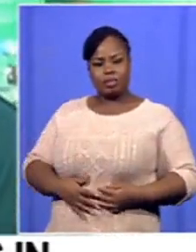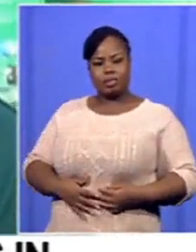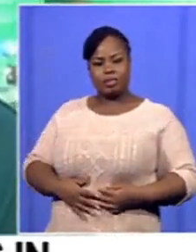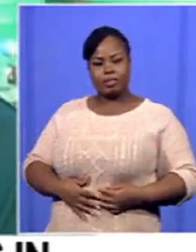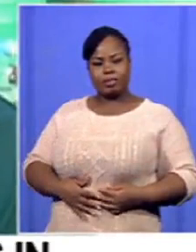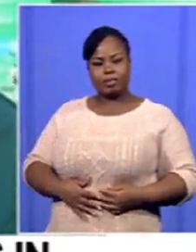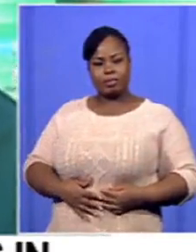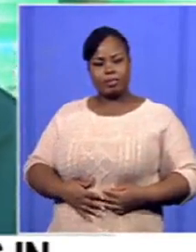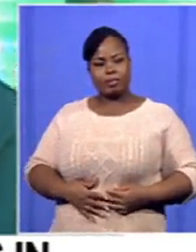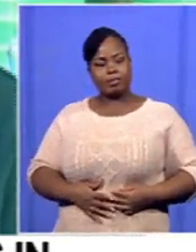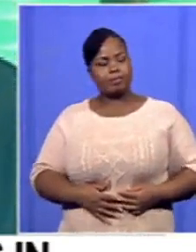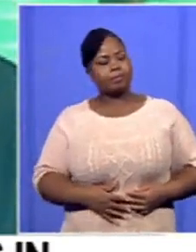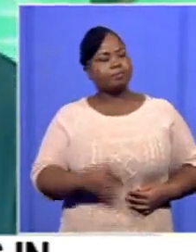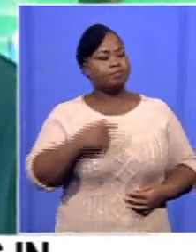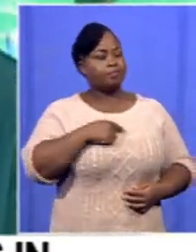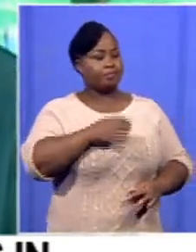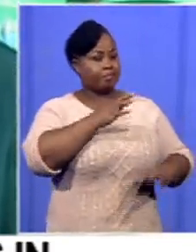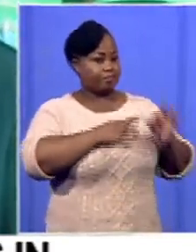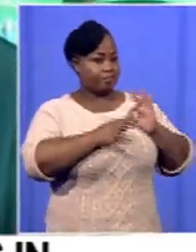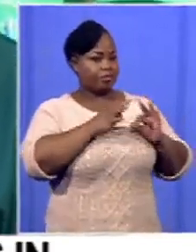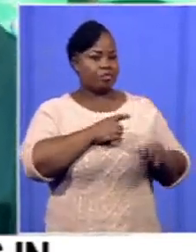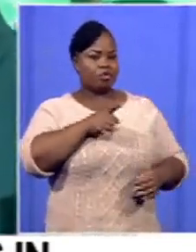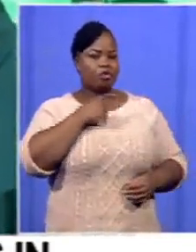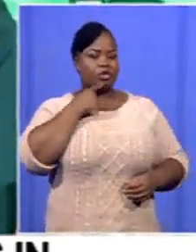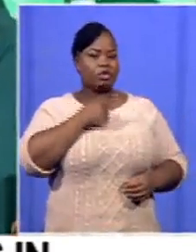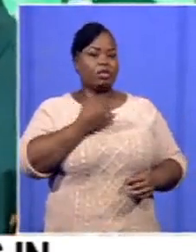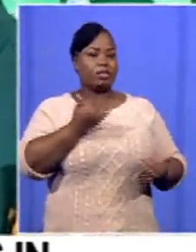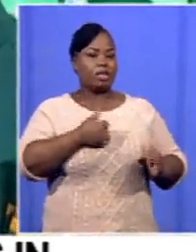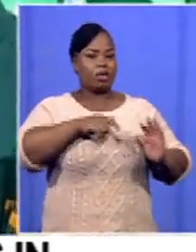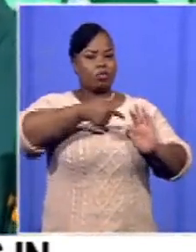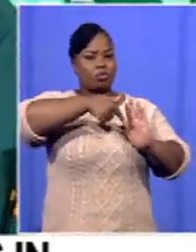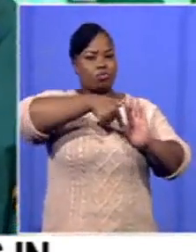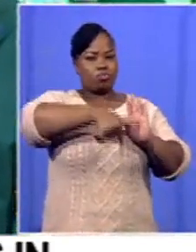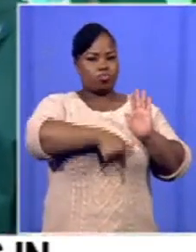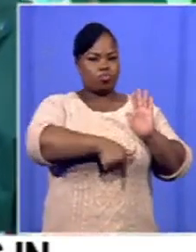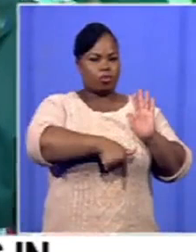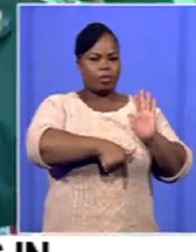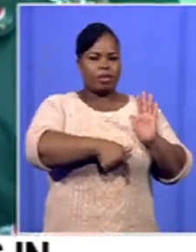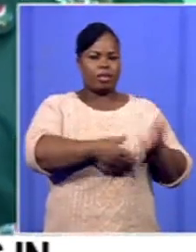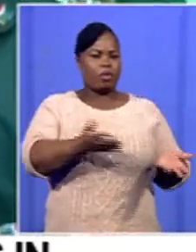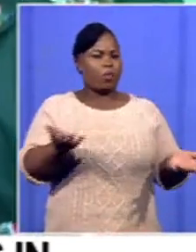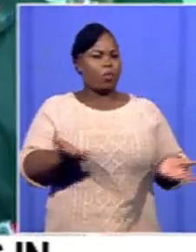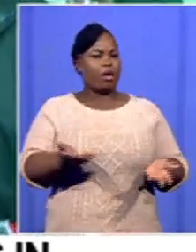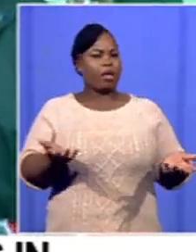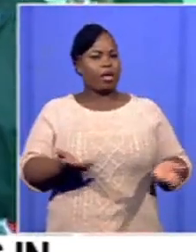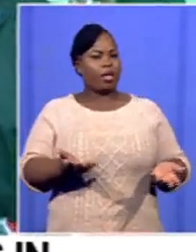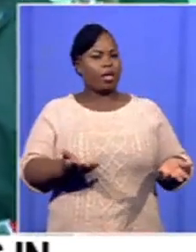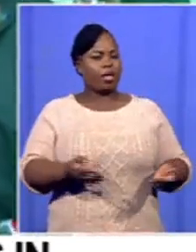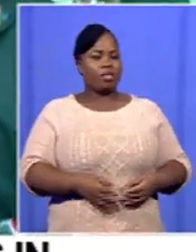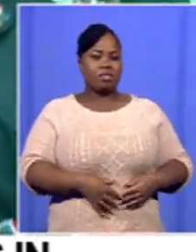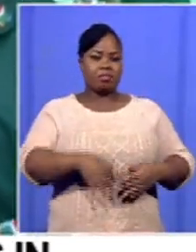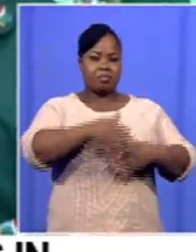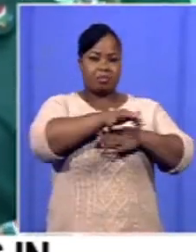Yes. So tell me something. You are saying that you've drilled these boreholes. Where are these boreholes located? Are they just